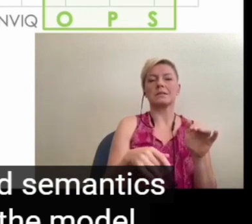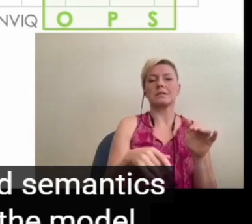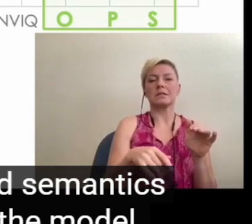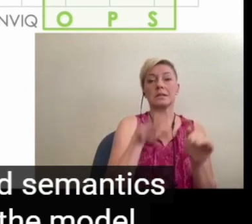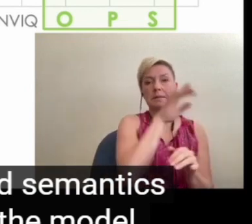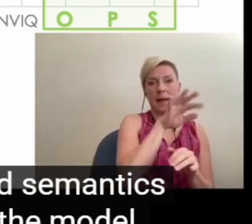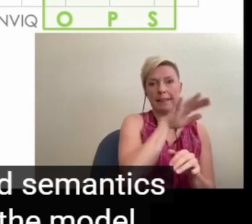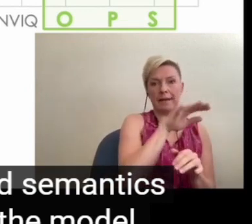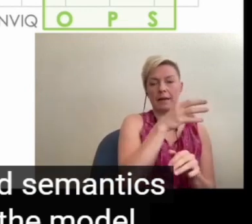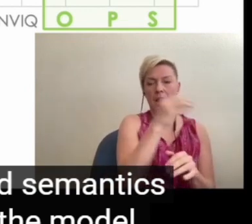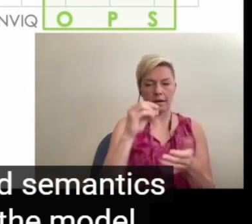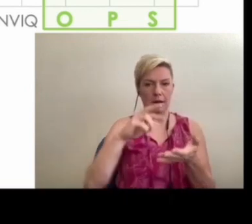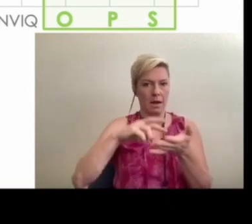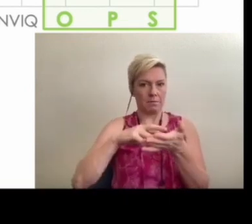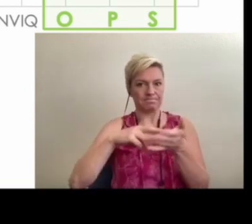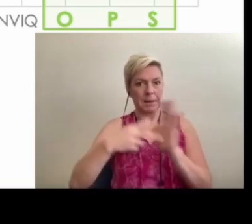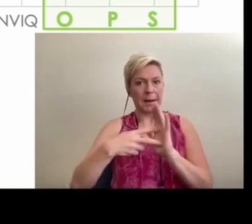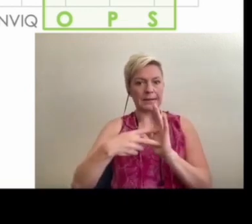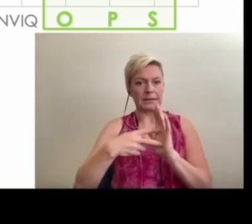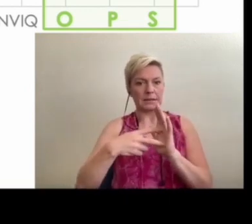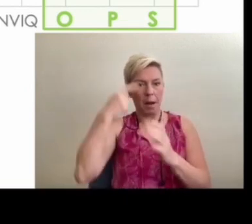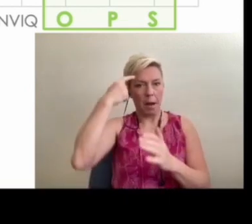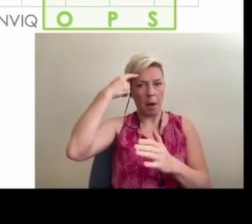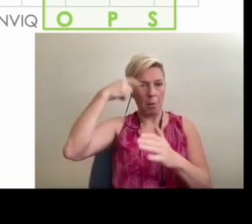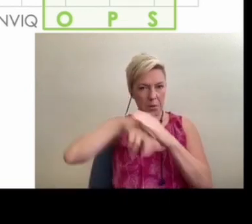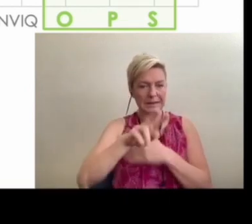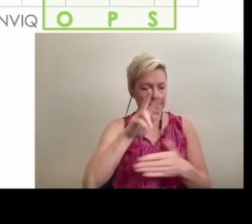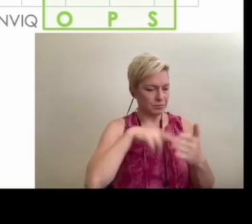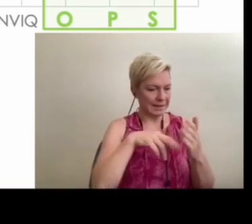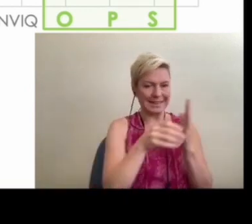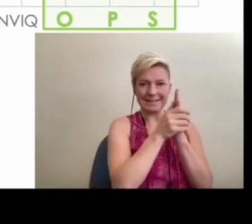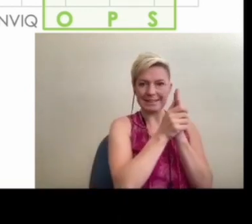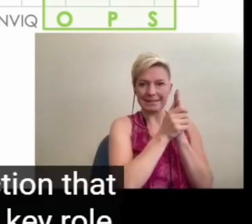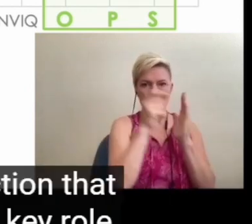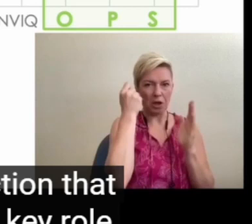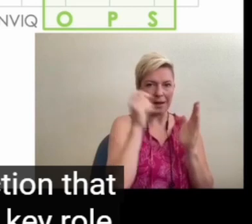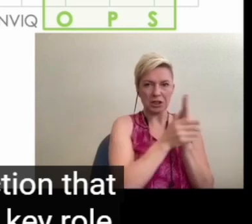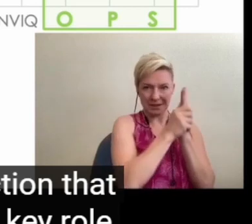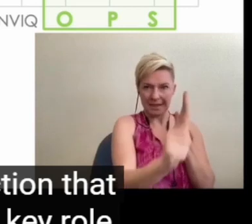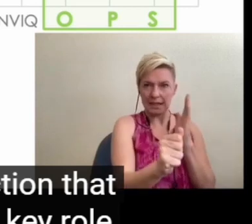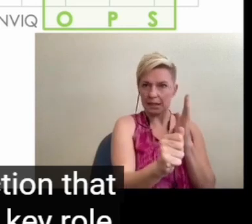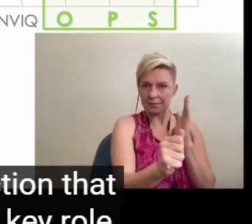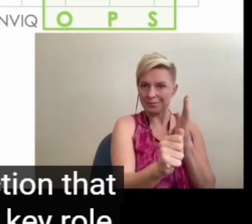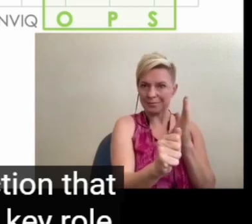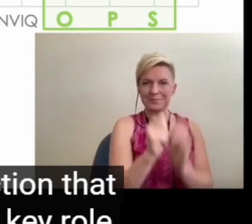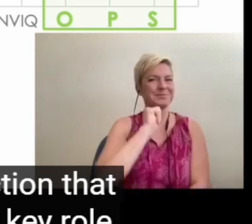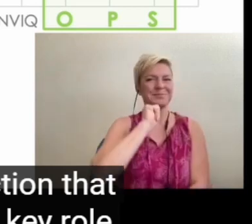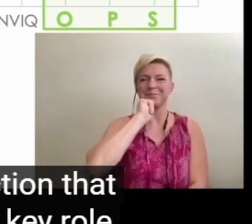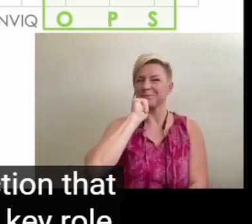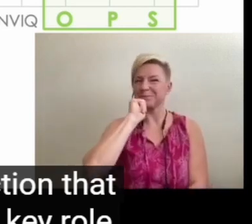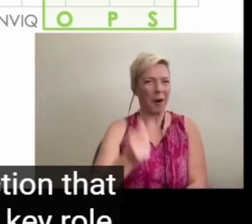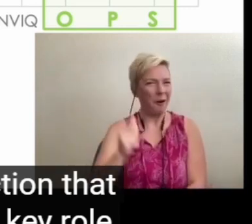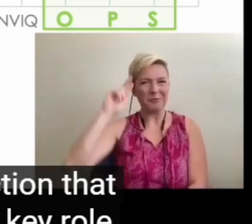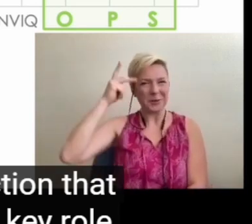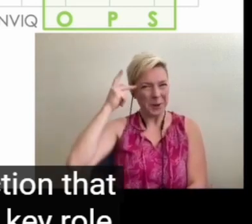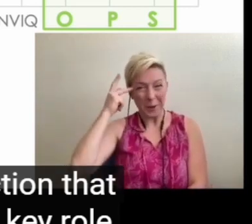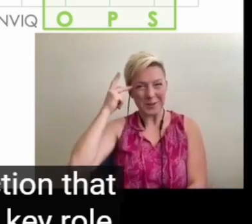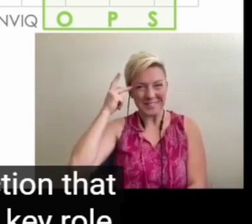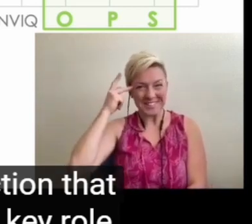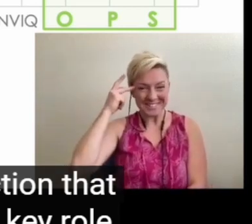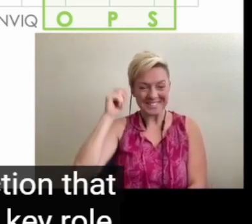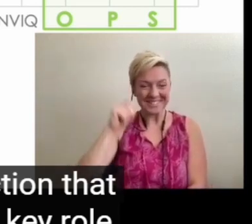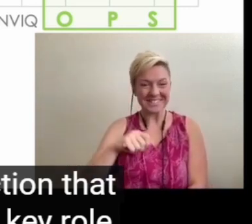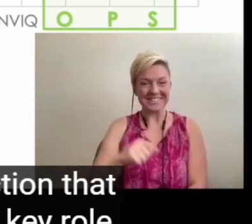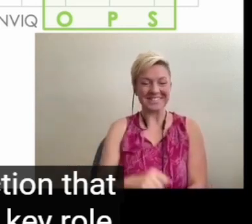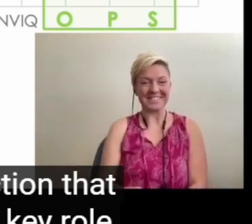significant predictors in the model, not phonology. So these results matched our prediction that